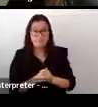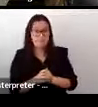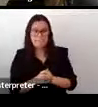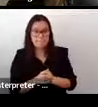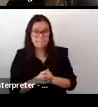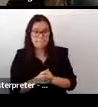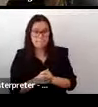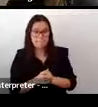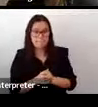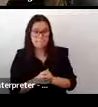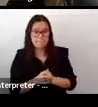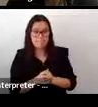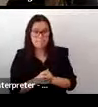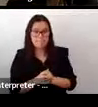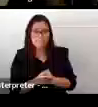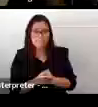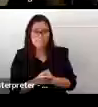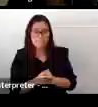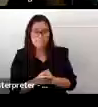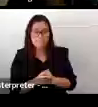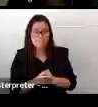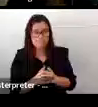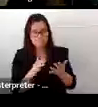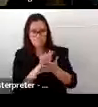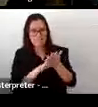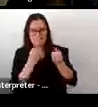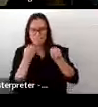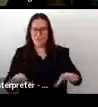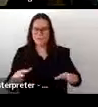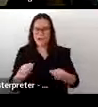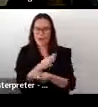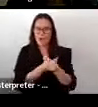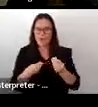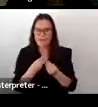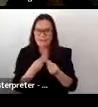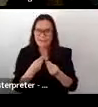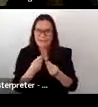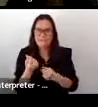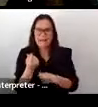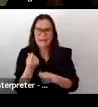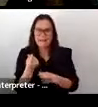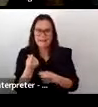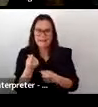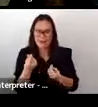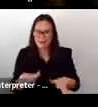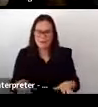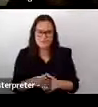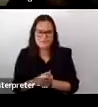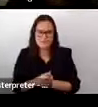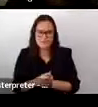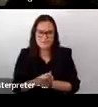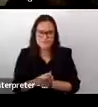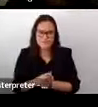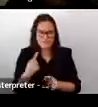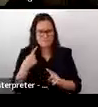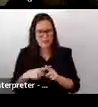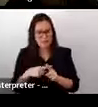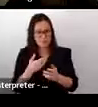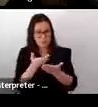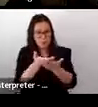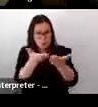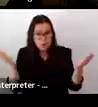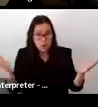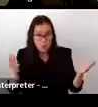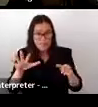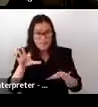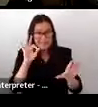disability. And finally, this bill betrays each of you on this select committee. If you don't have a